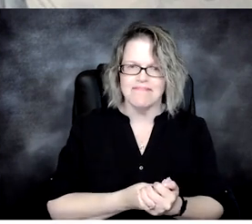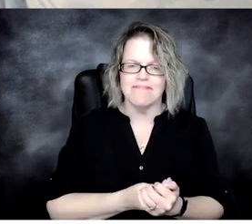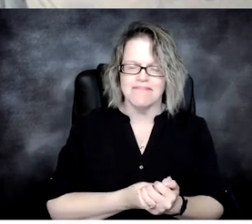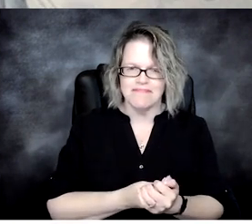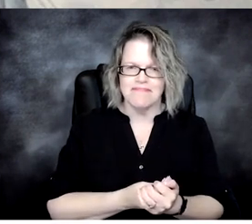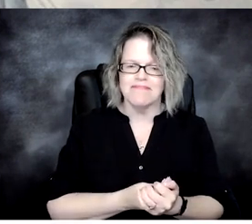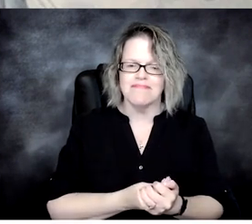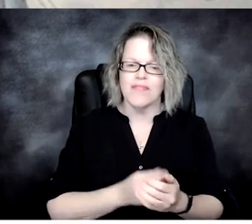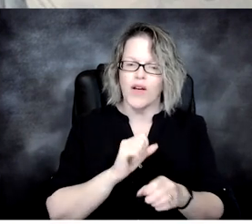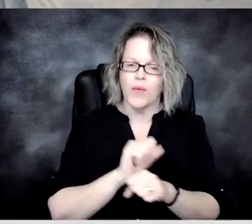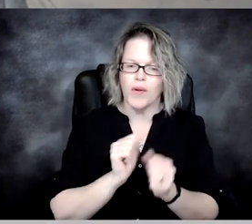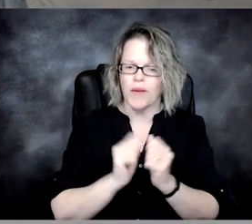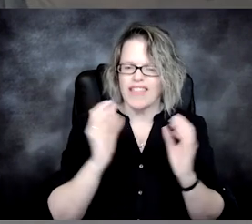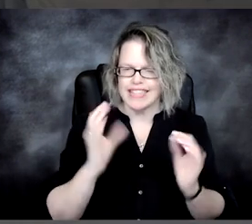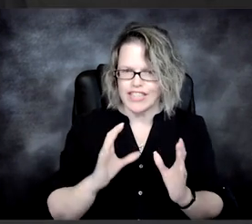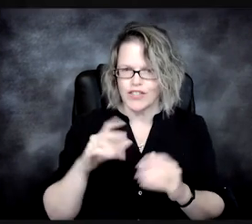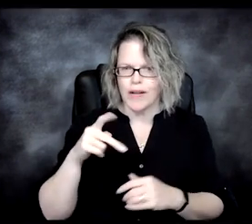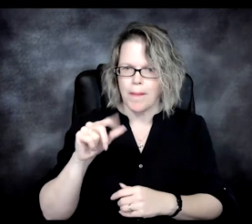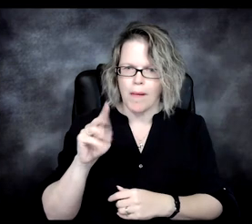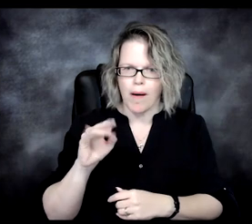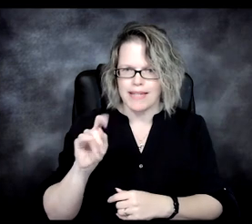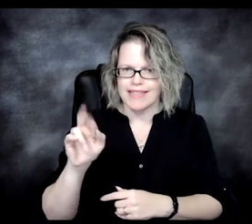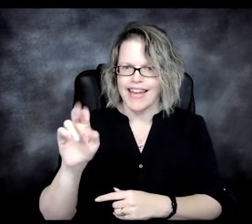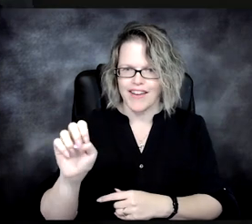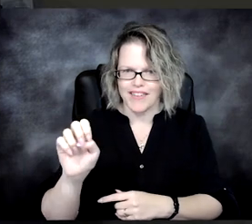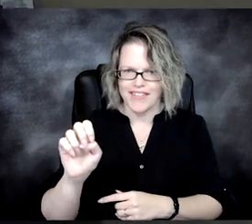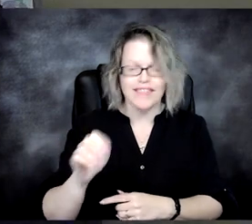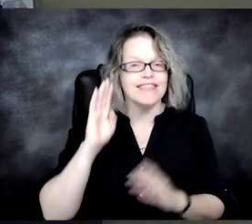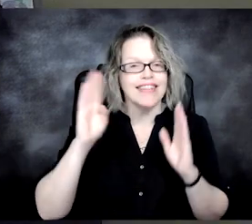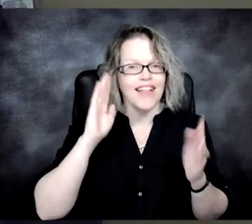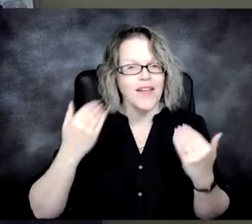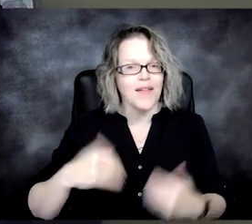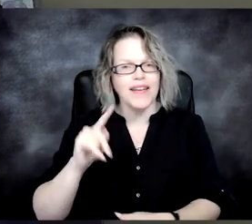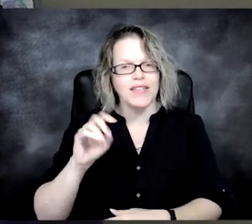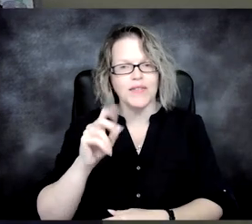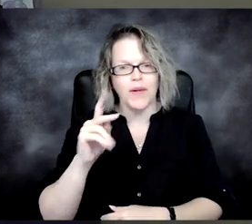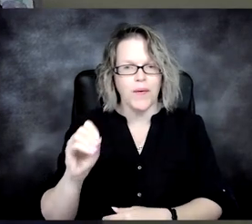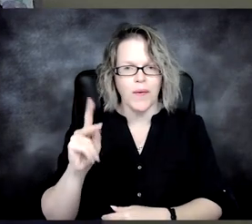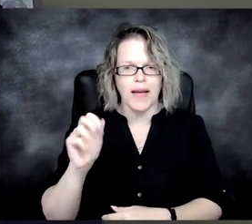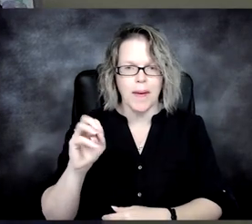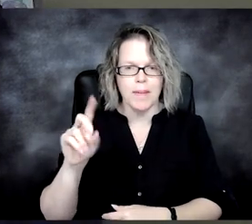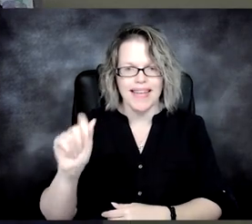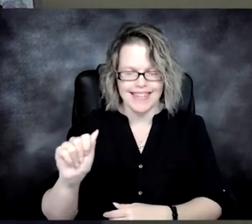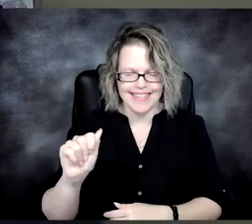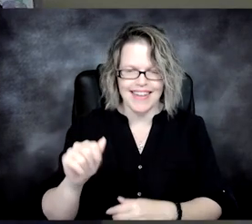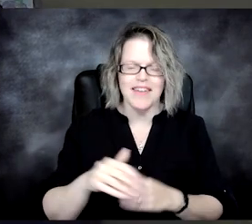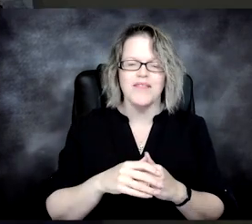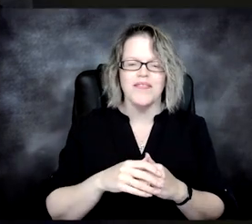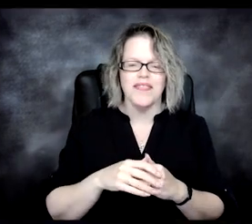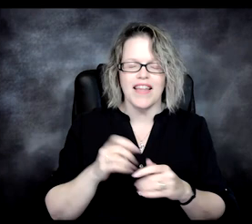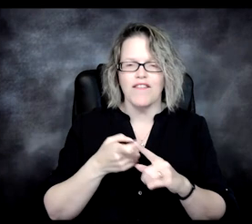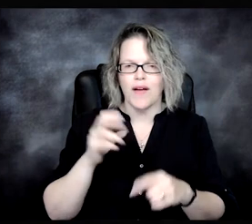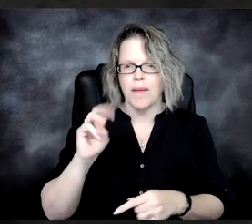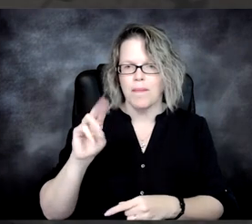189, working with teacher Emily Palmater. Hello, my name is Toko Kameda, and I'm from Kamiak High School in Mukilteo,